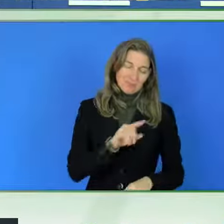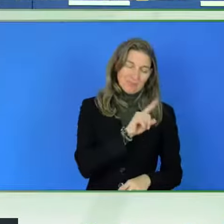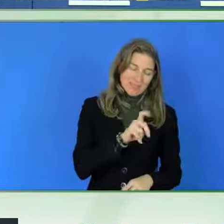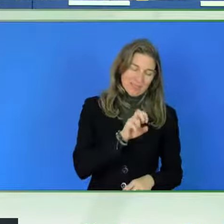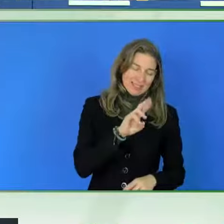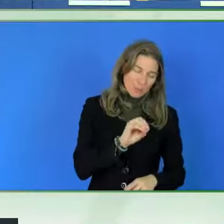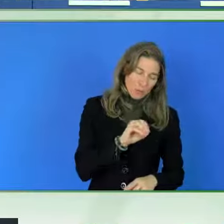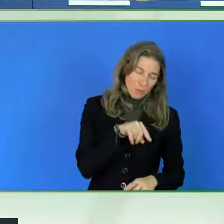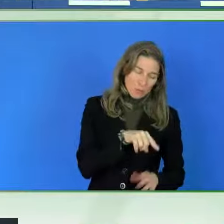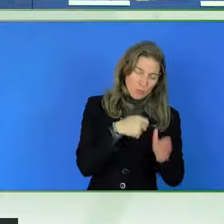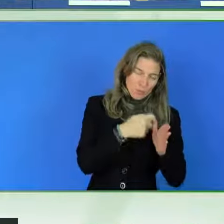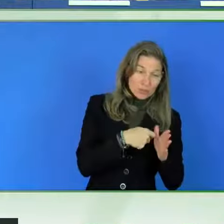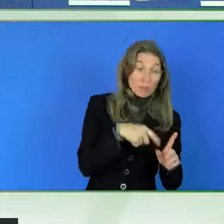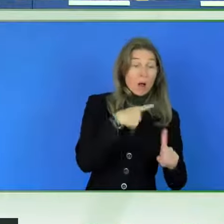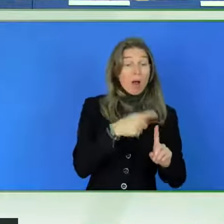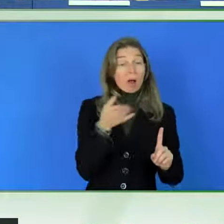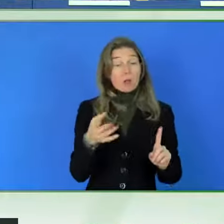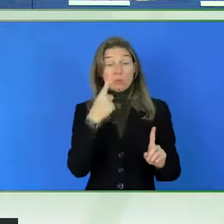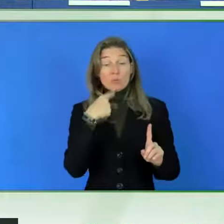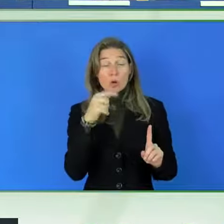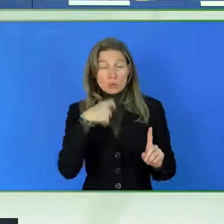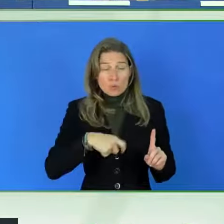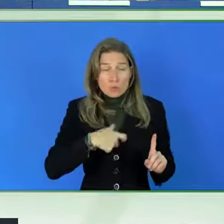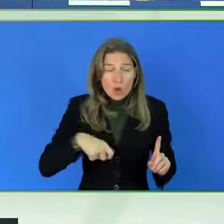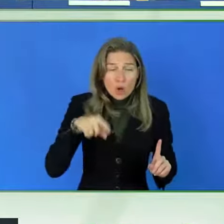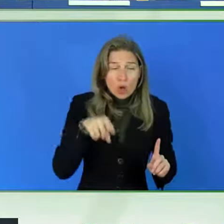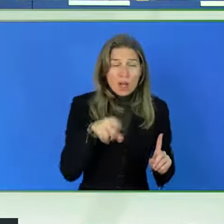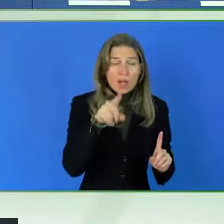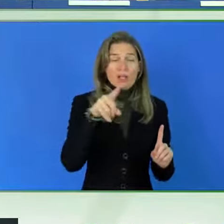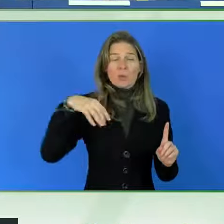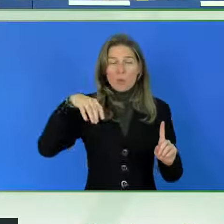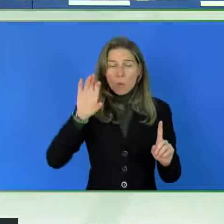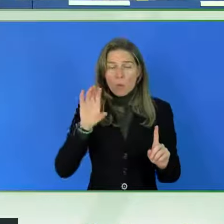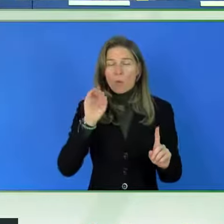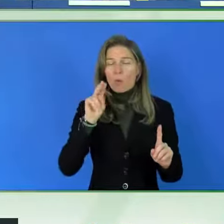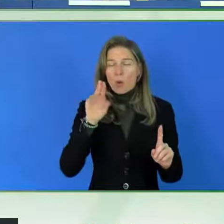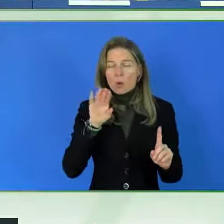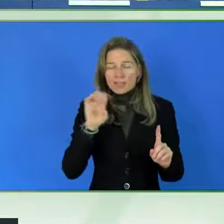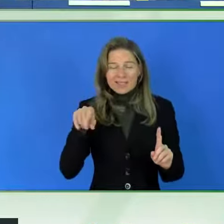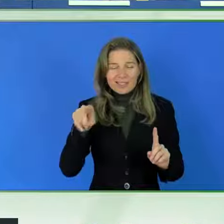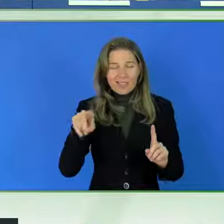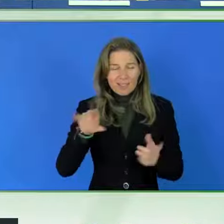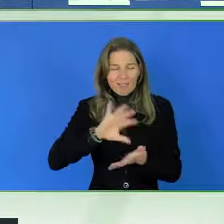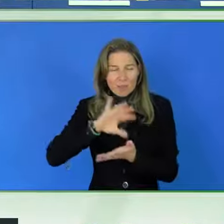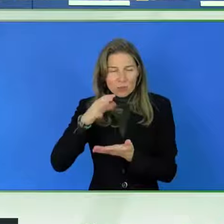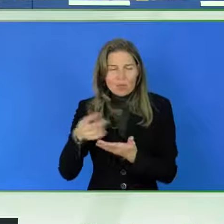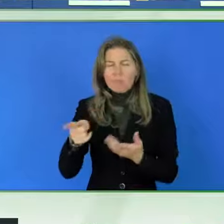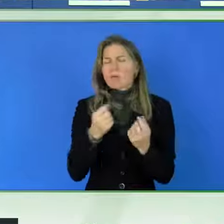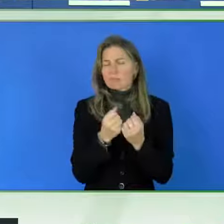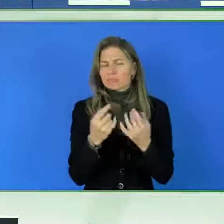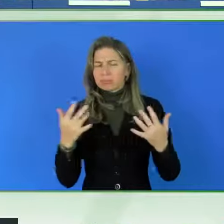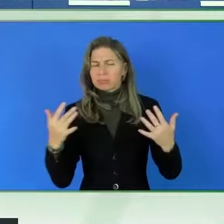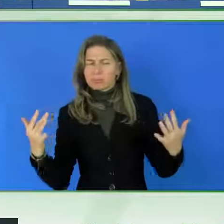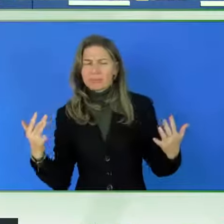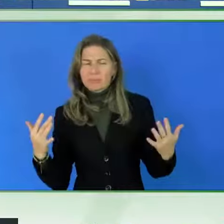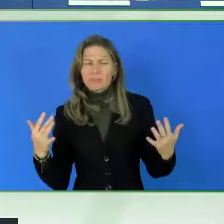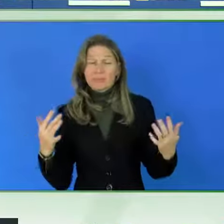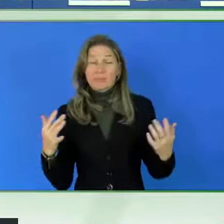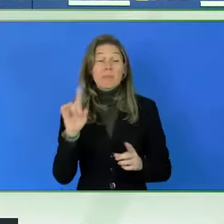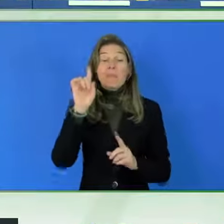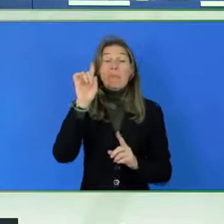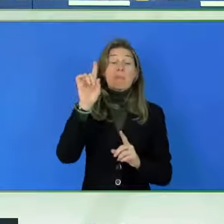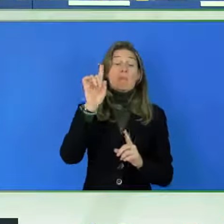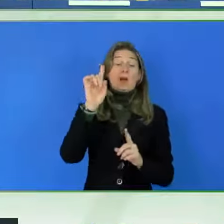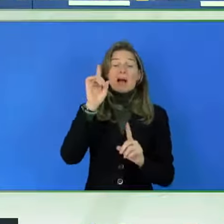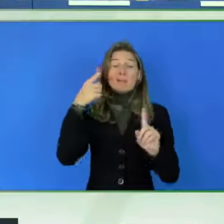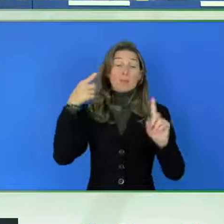Vodafone Foundation, and many others. But the most important award for us is the happiness of our users.